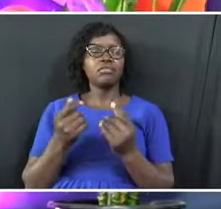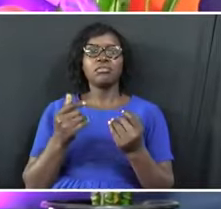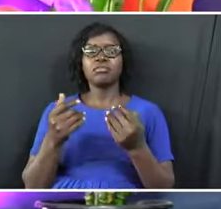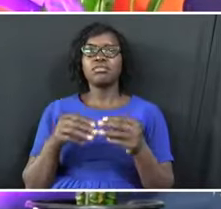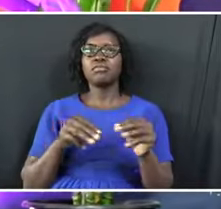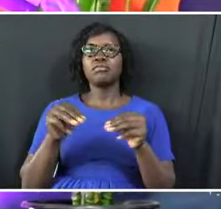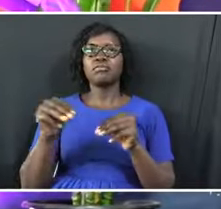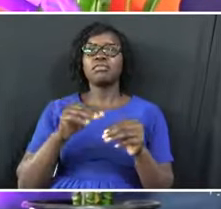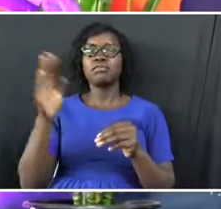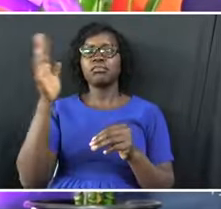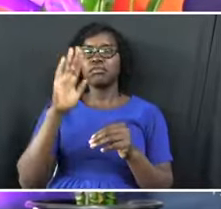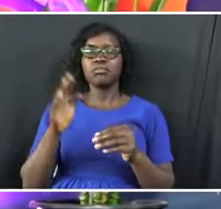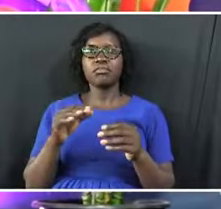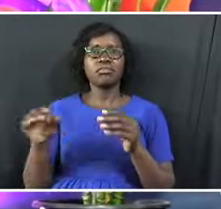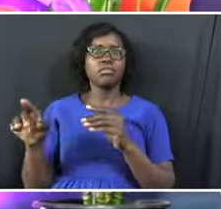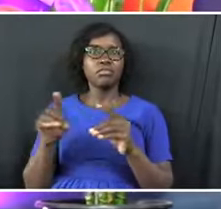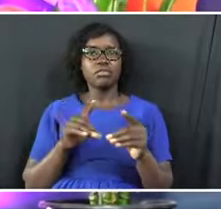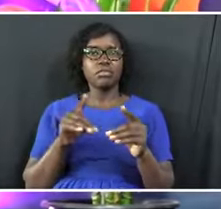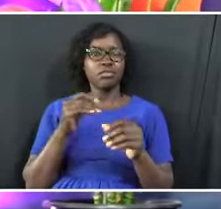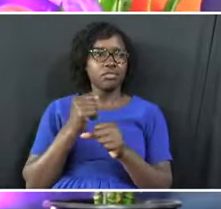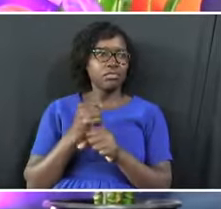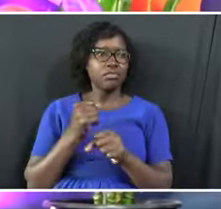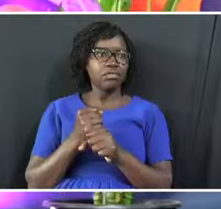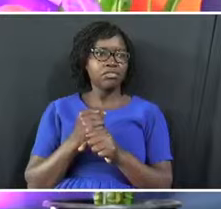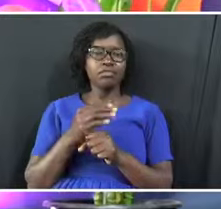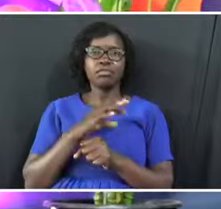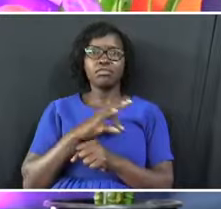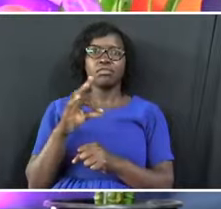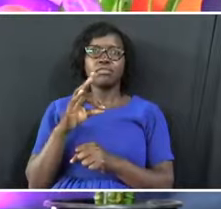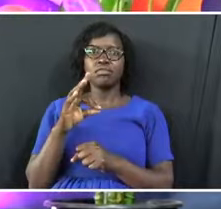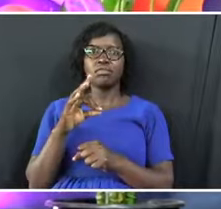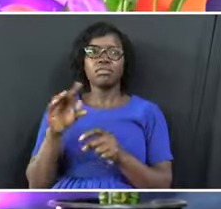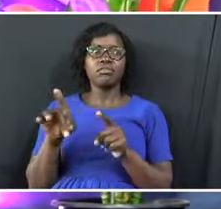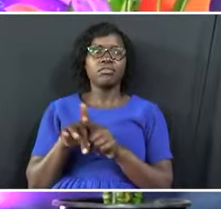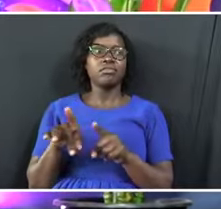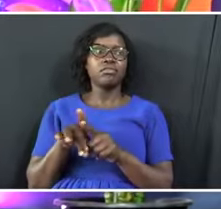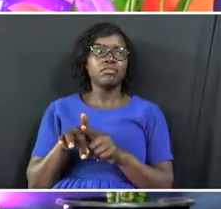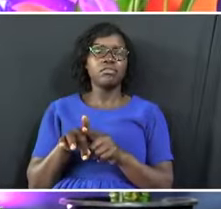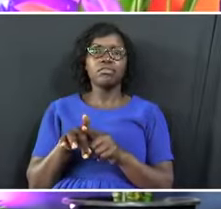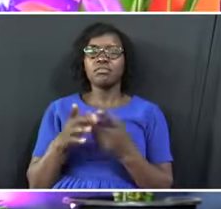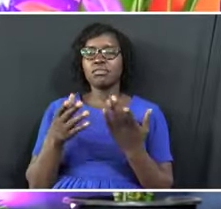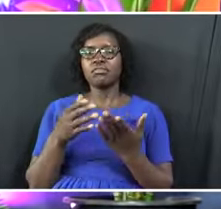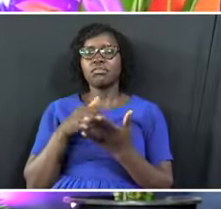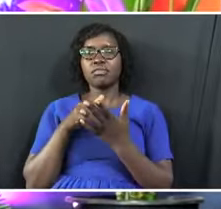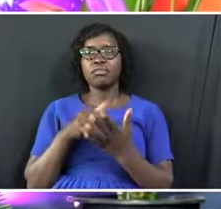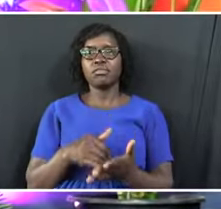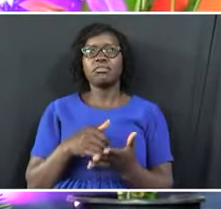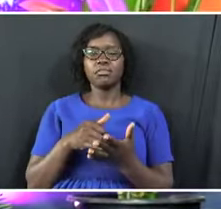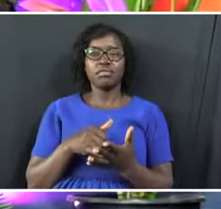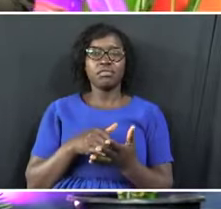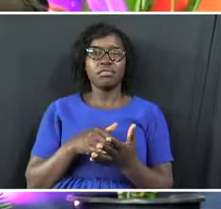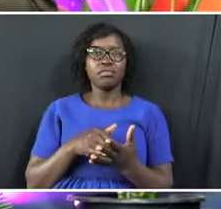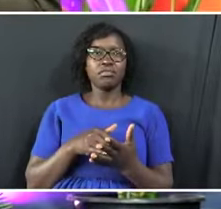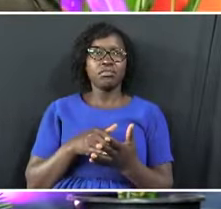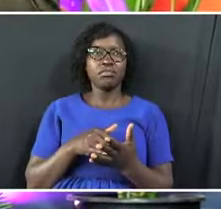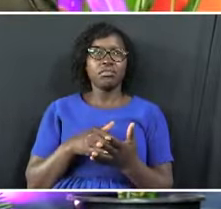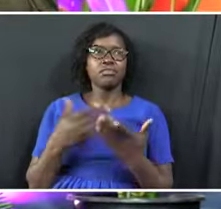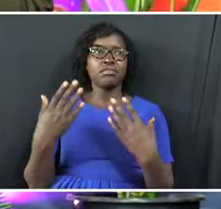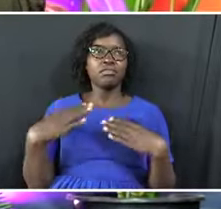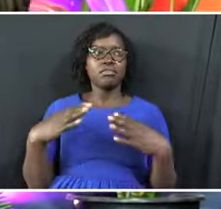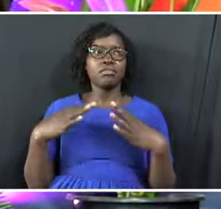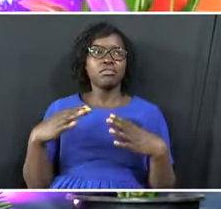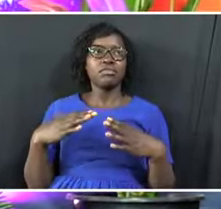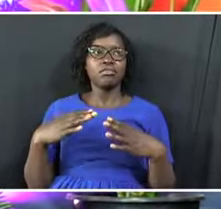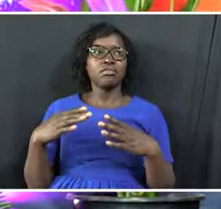work. The spirit of Cain still is in the charge of God. People who are